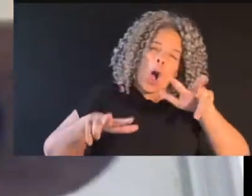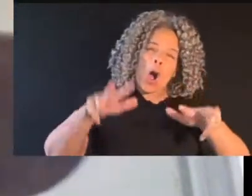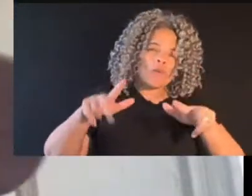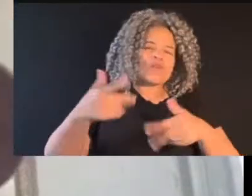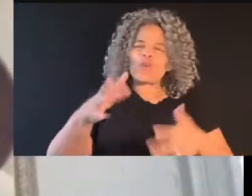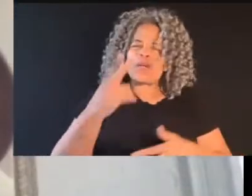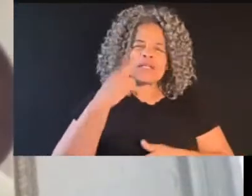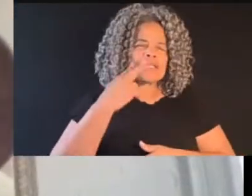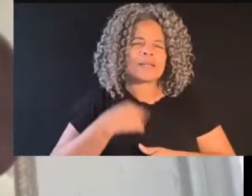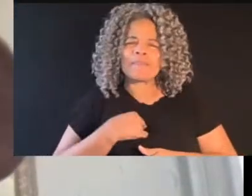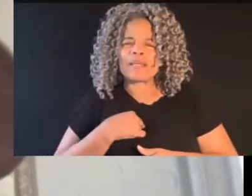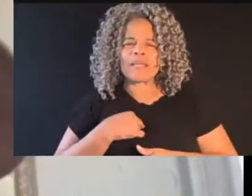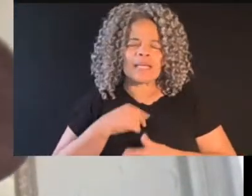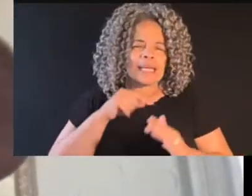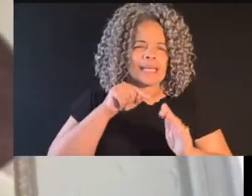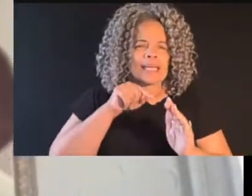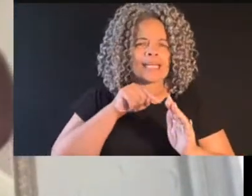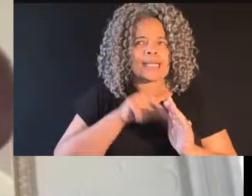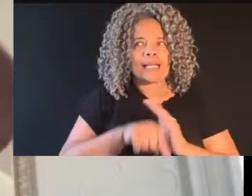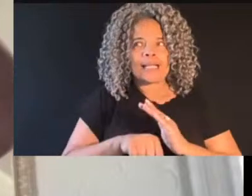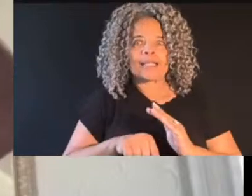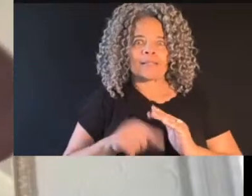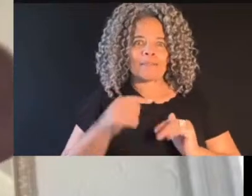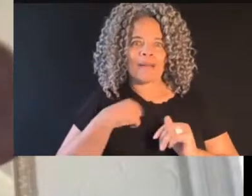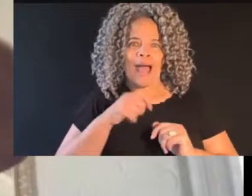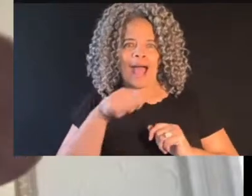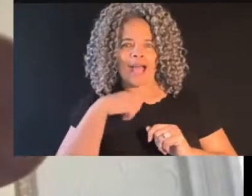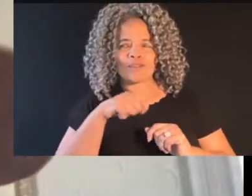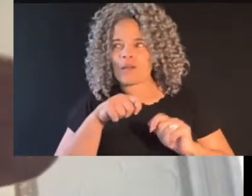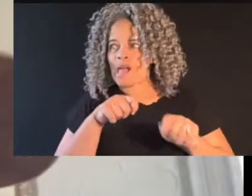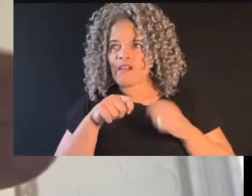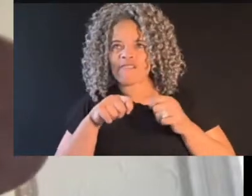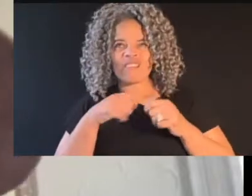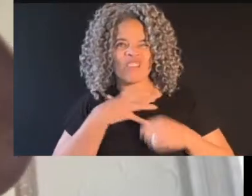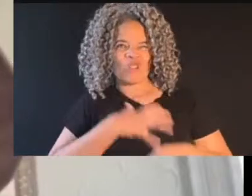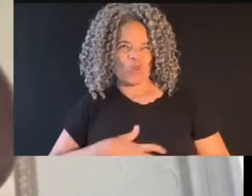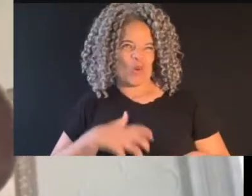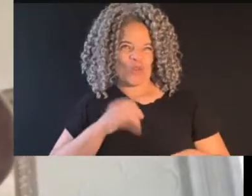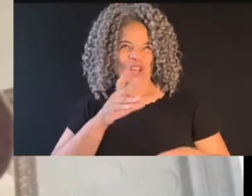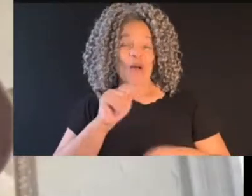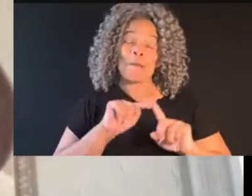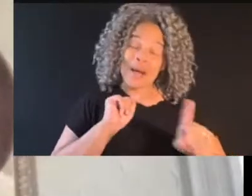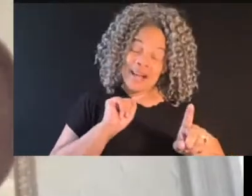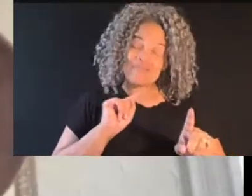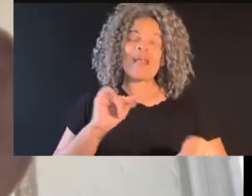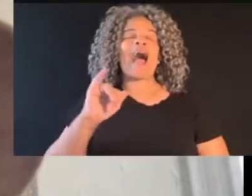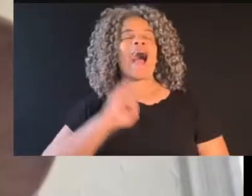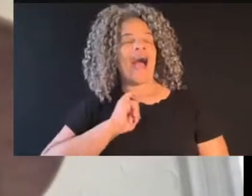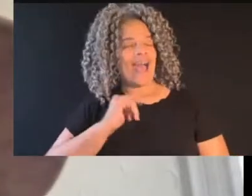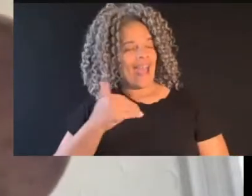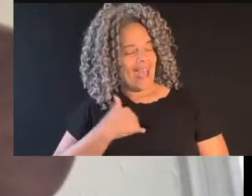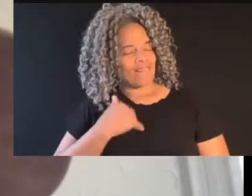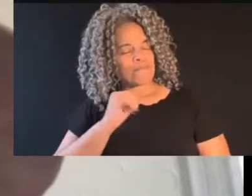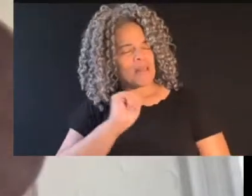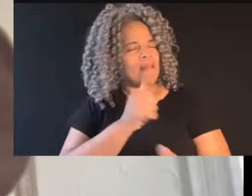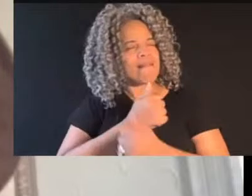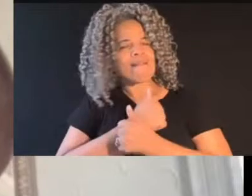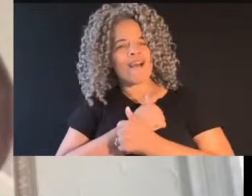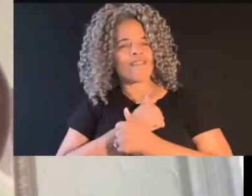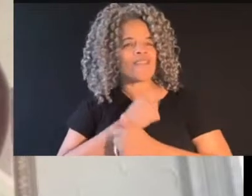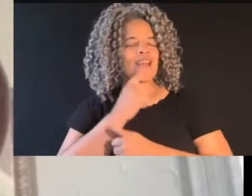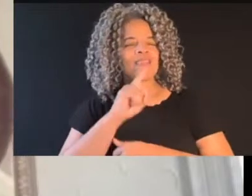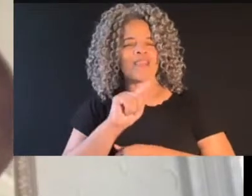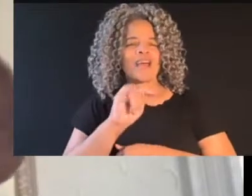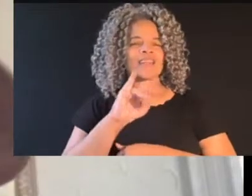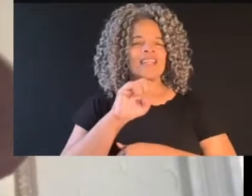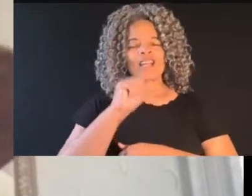me killing my ice cream. It would just gross you out. But I have been loving the Talenti